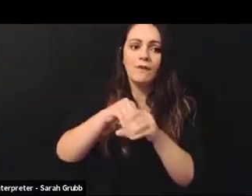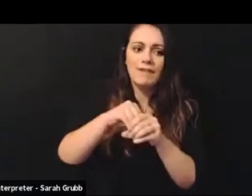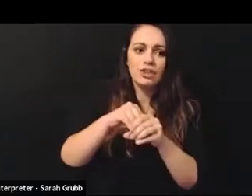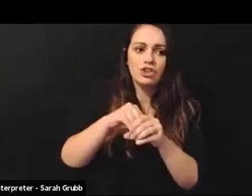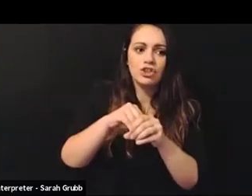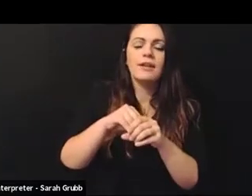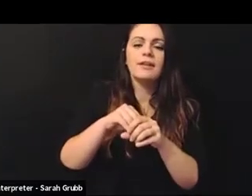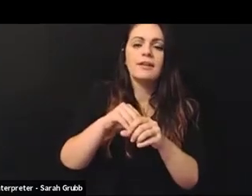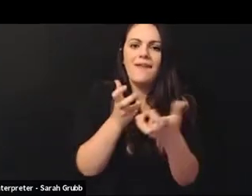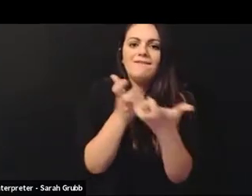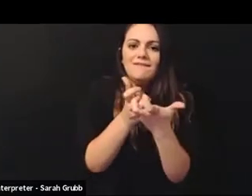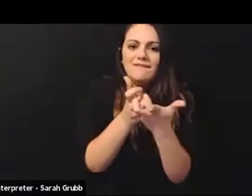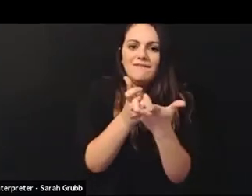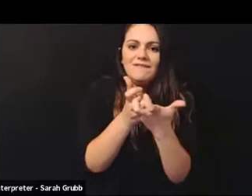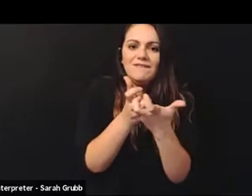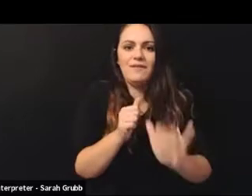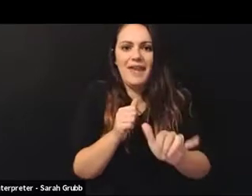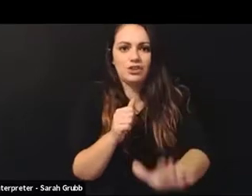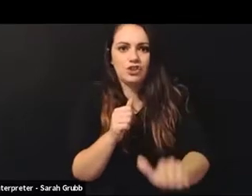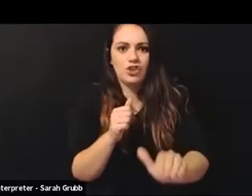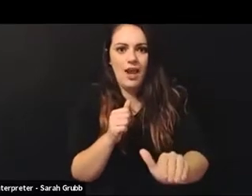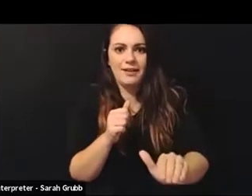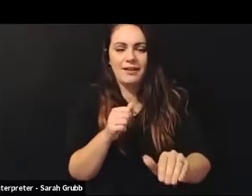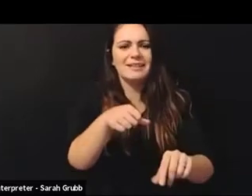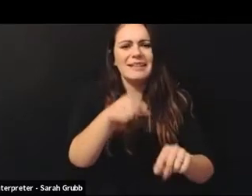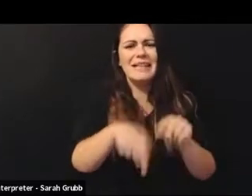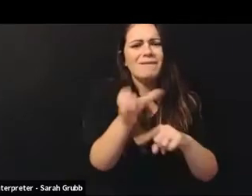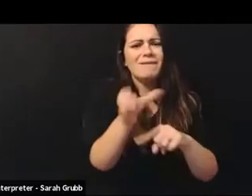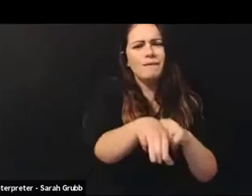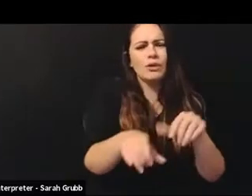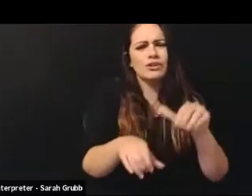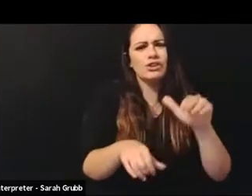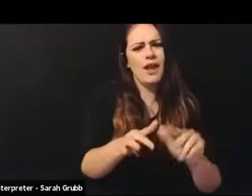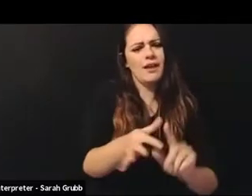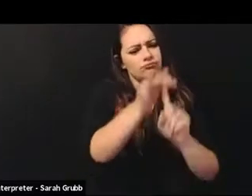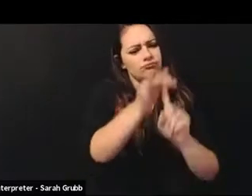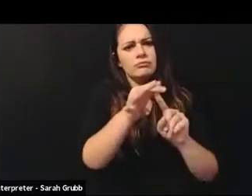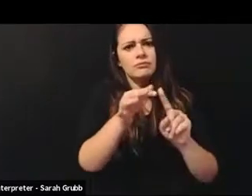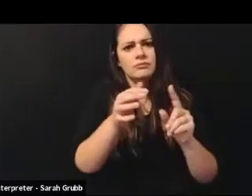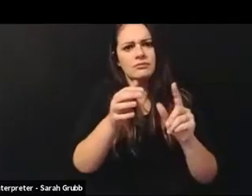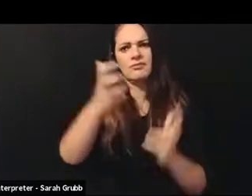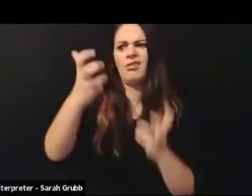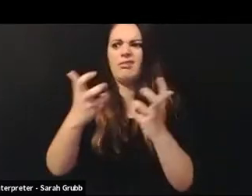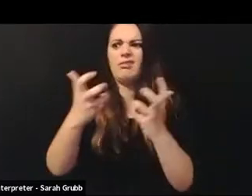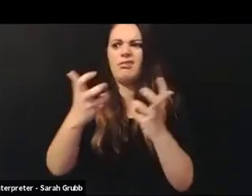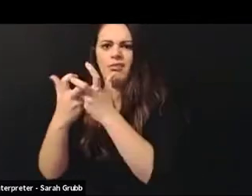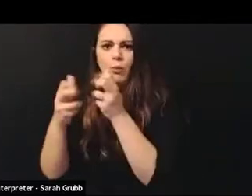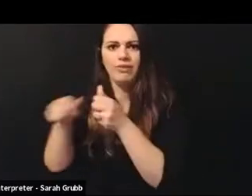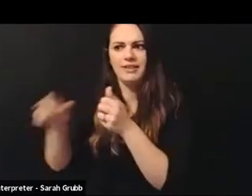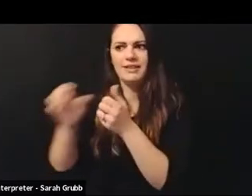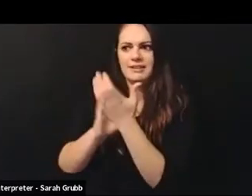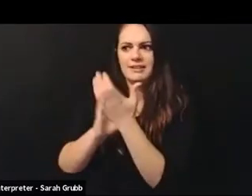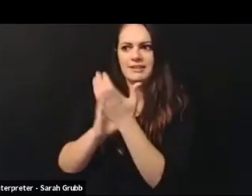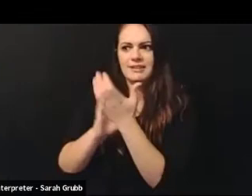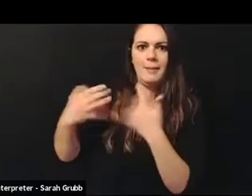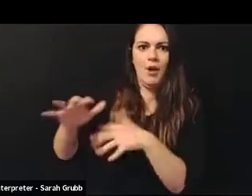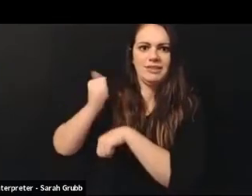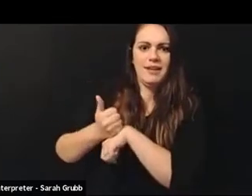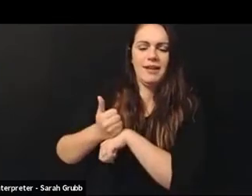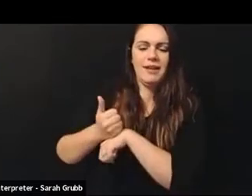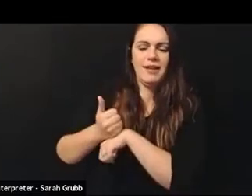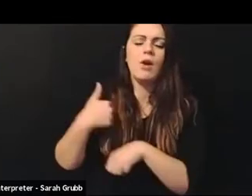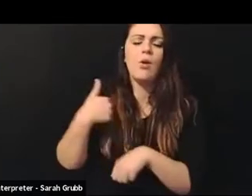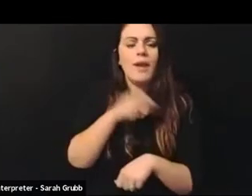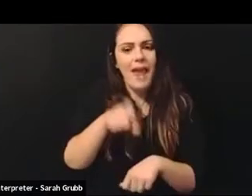them fit into a particular curriculum or training model. You have to look for practices and approaches that are child-led and